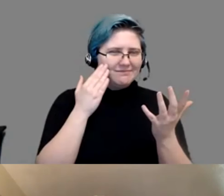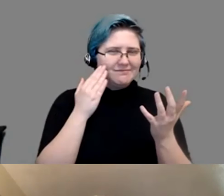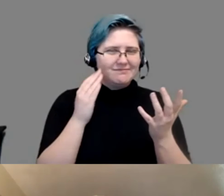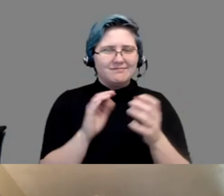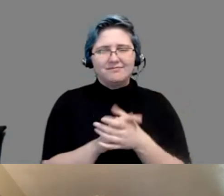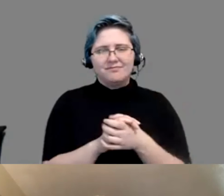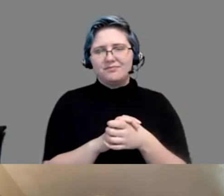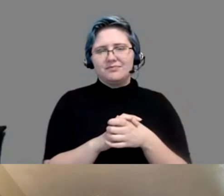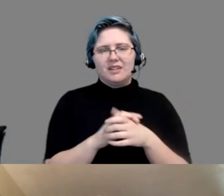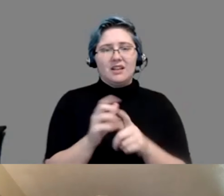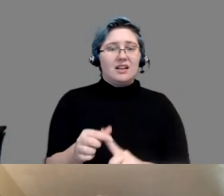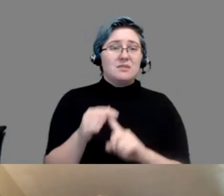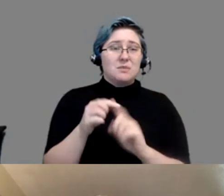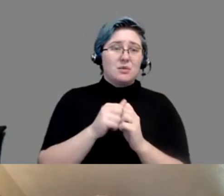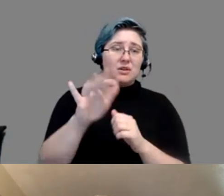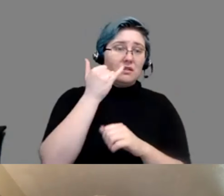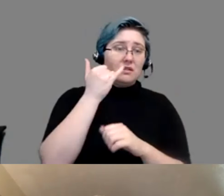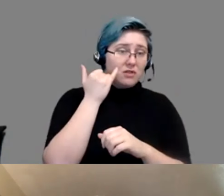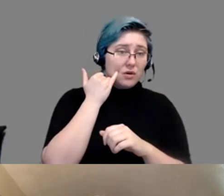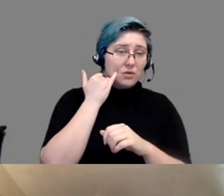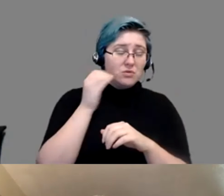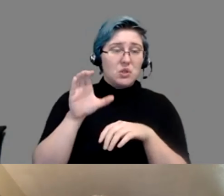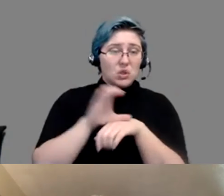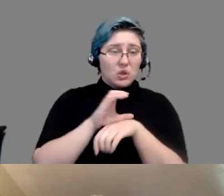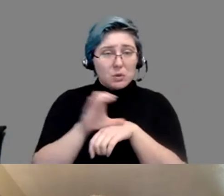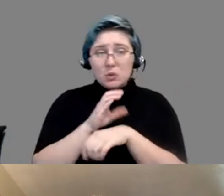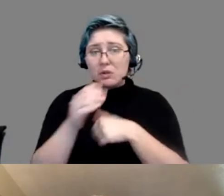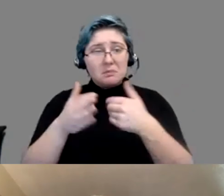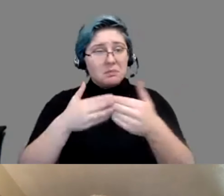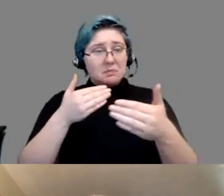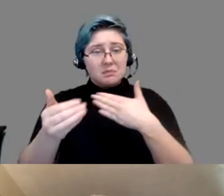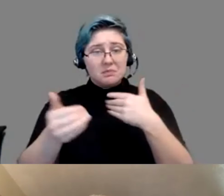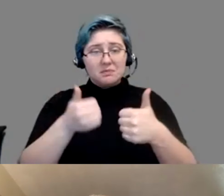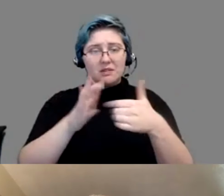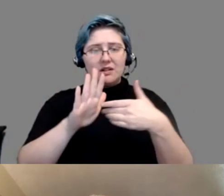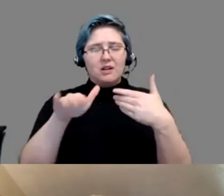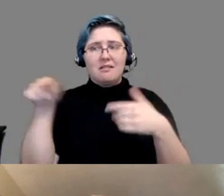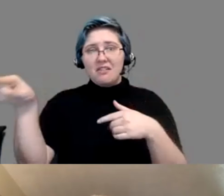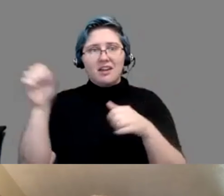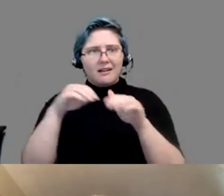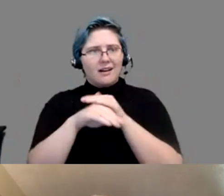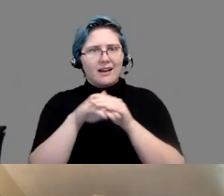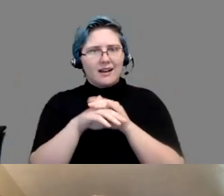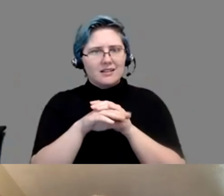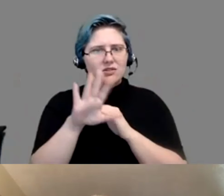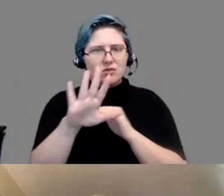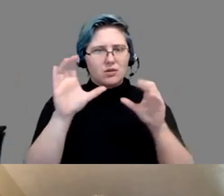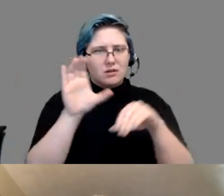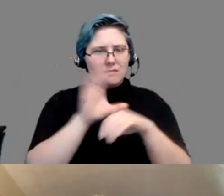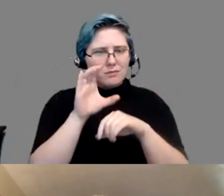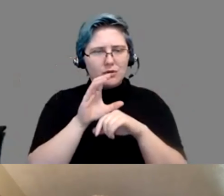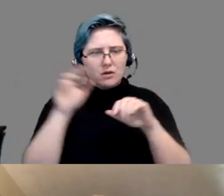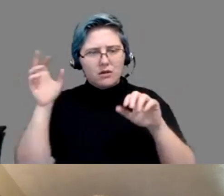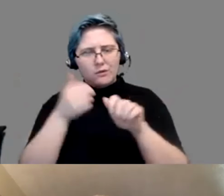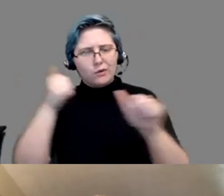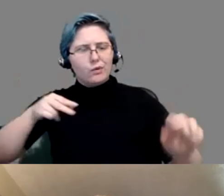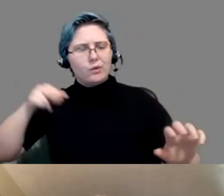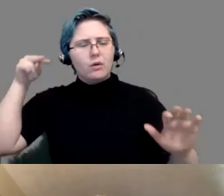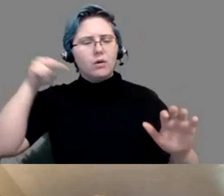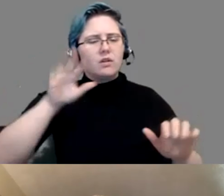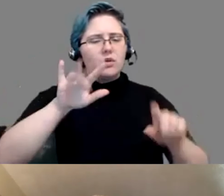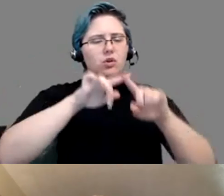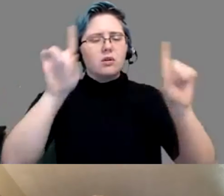especially with your phone or your computer, they can log in and see your screen and